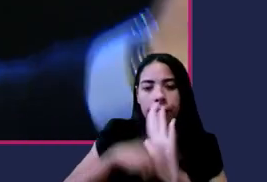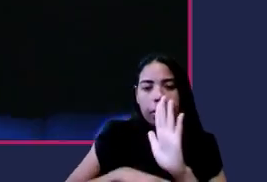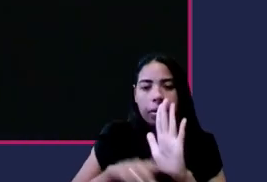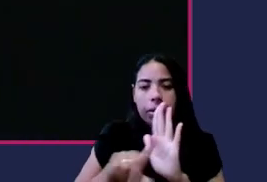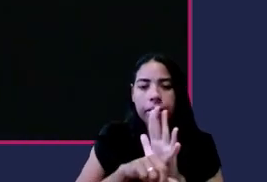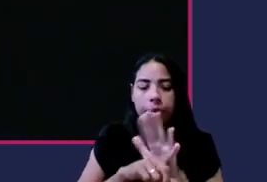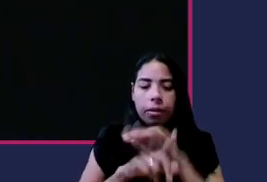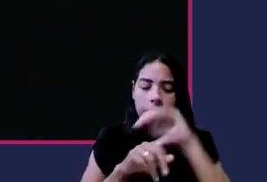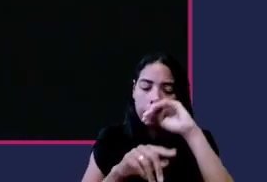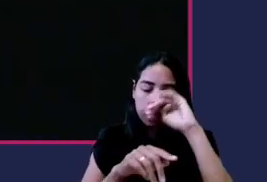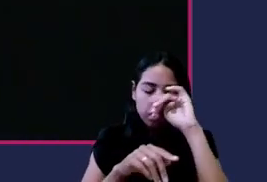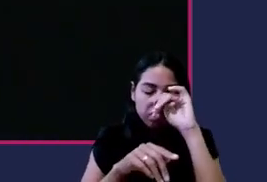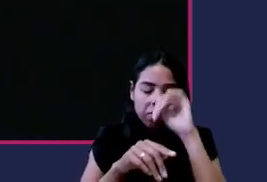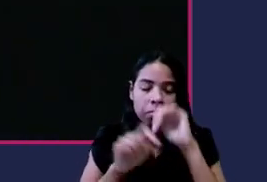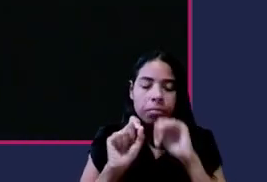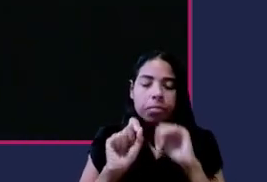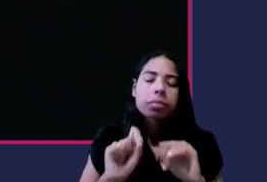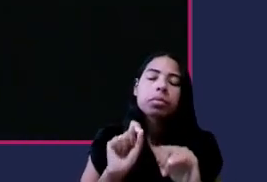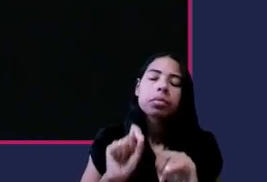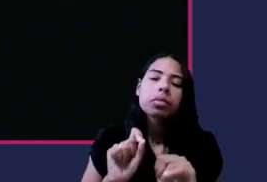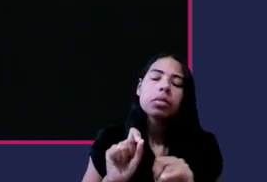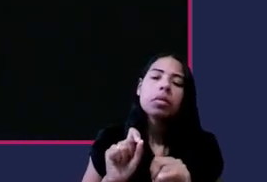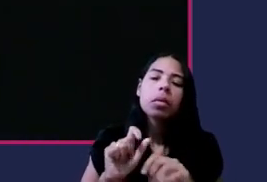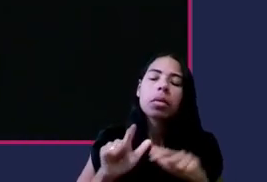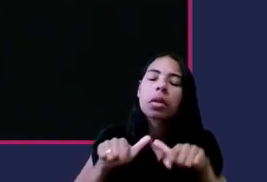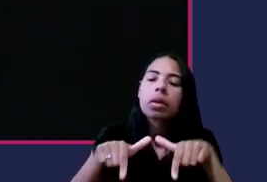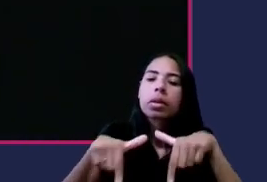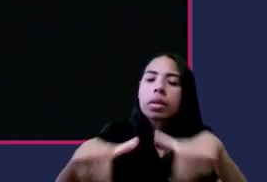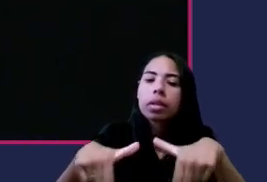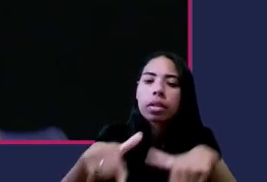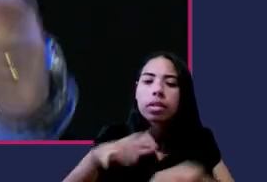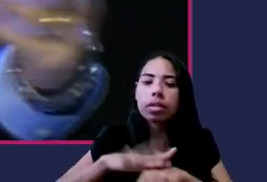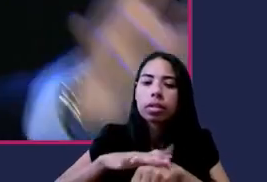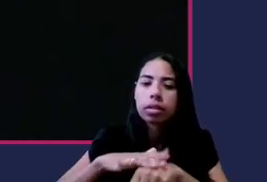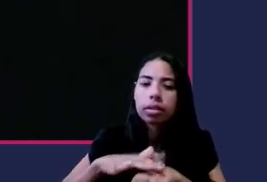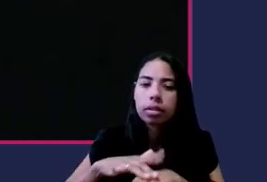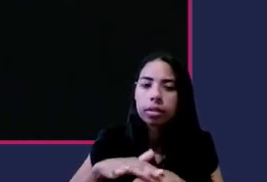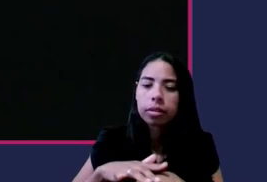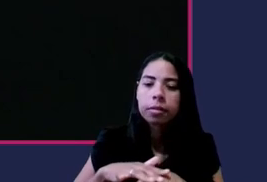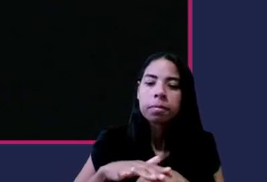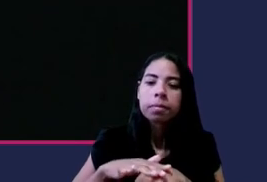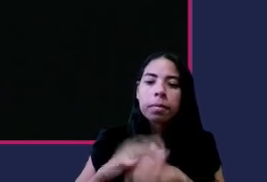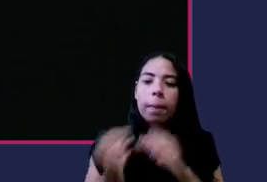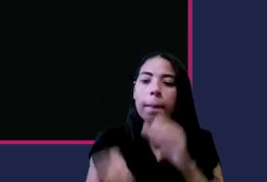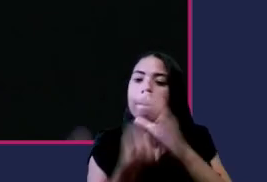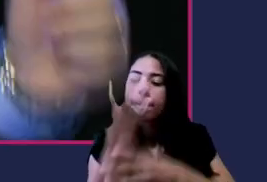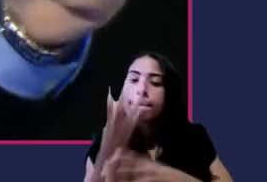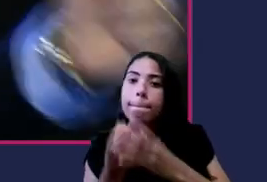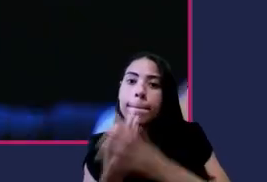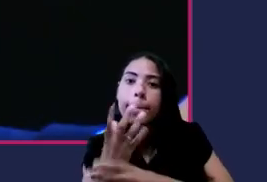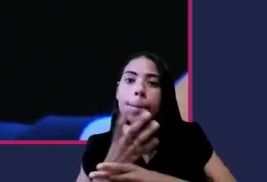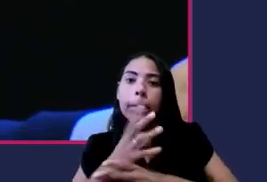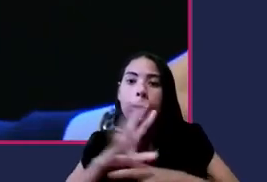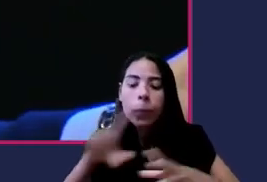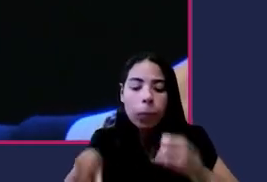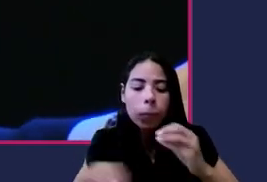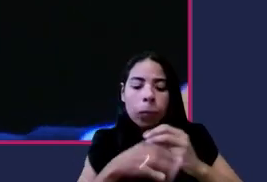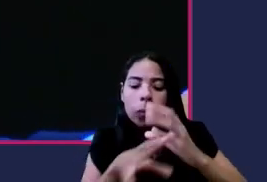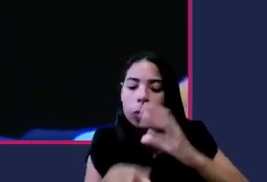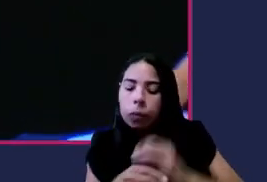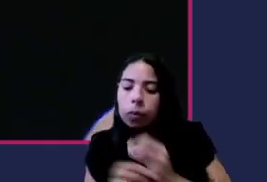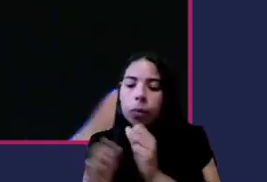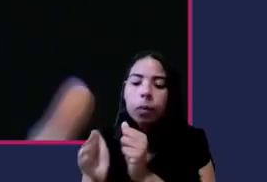full manual or a bill that aims at a national system